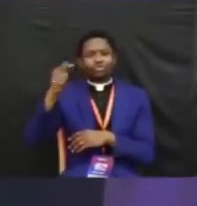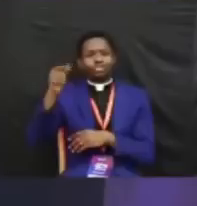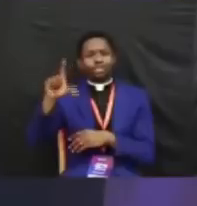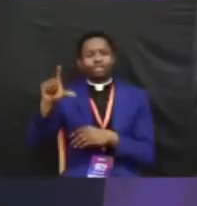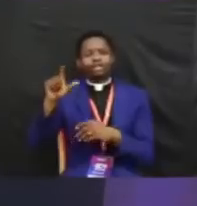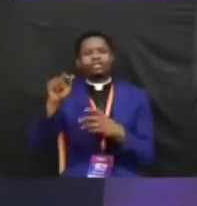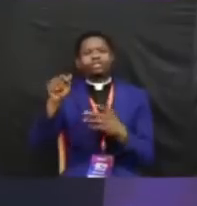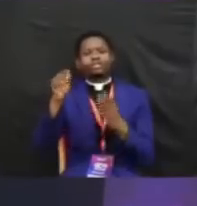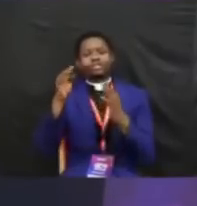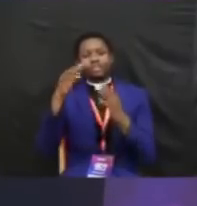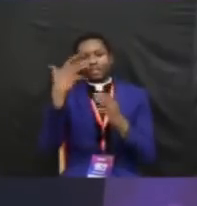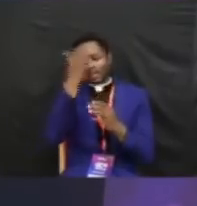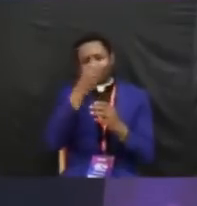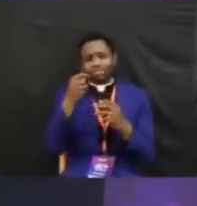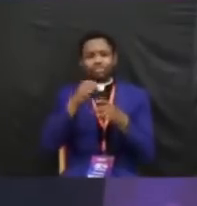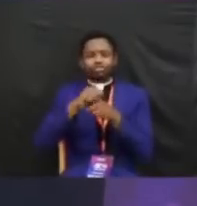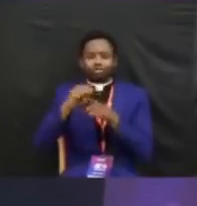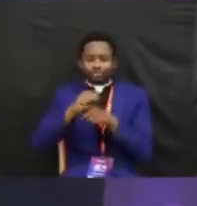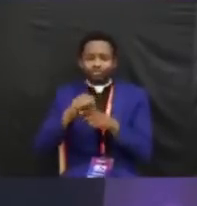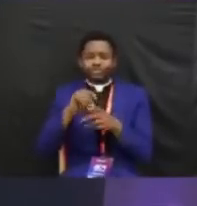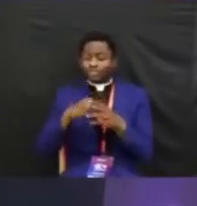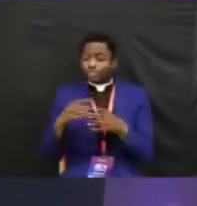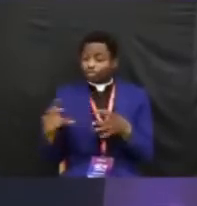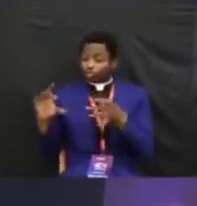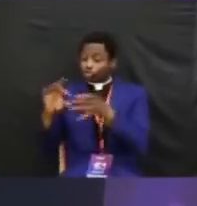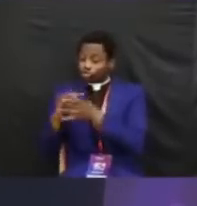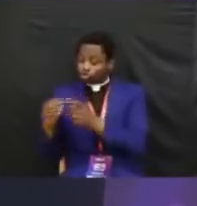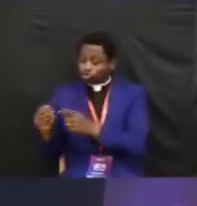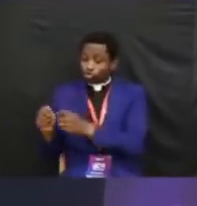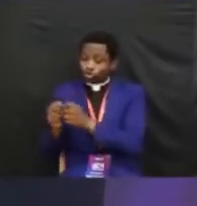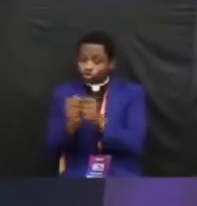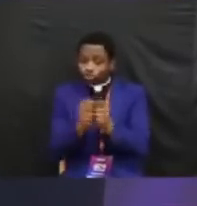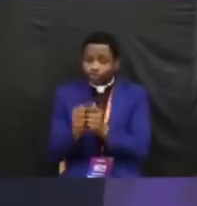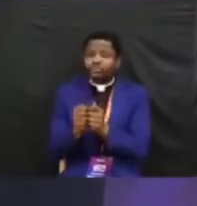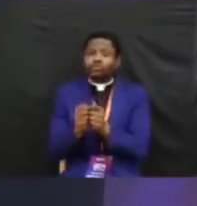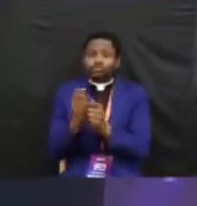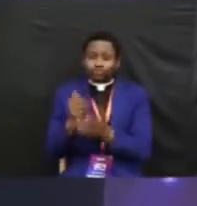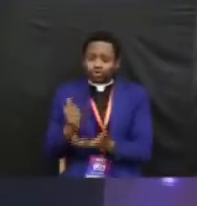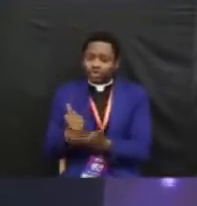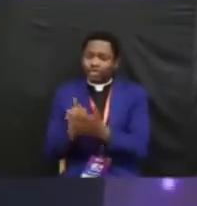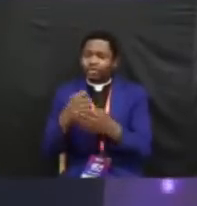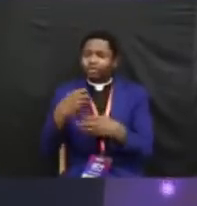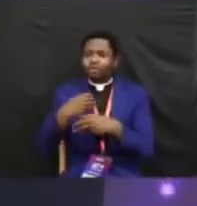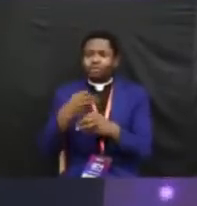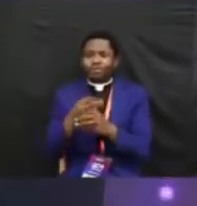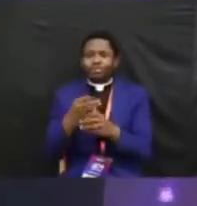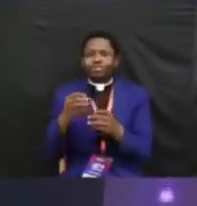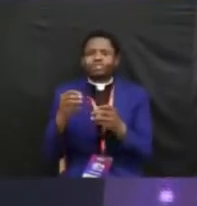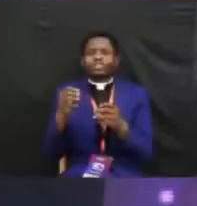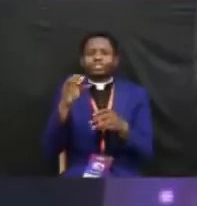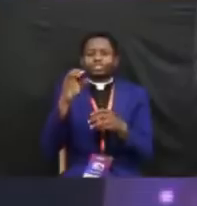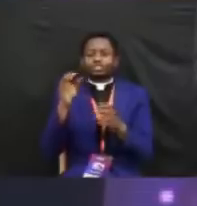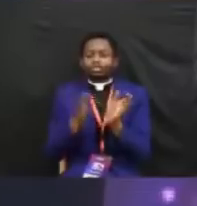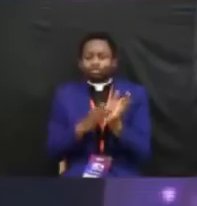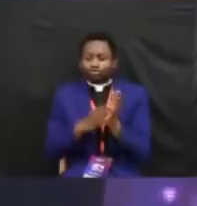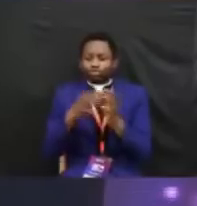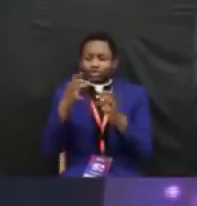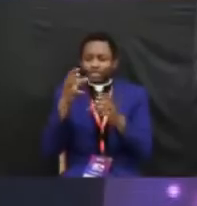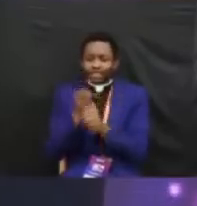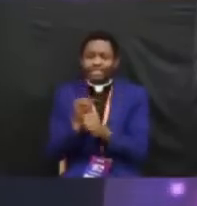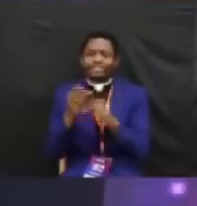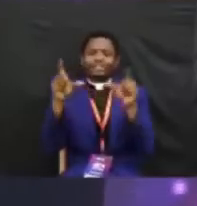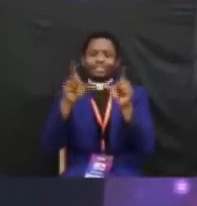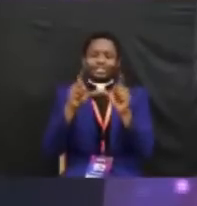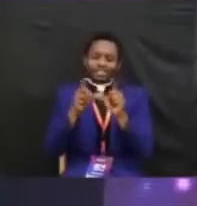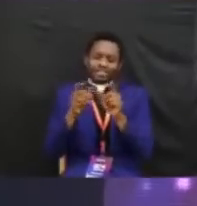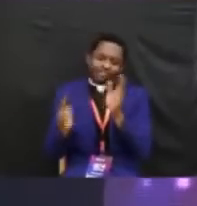collaboration will facilitate the accredititation process for the school. Pentecost University will continue